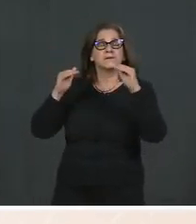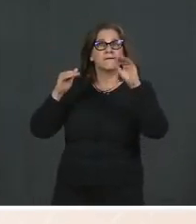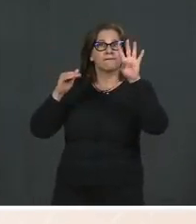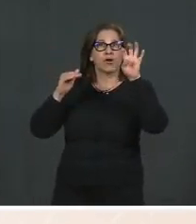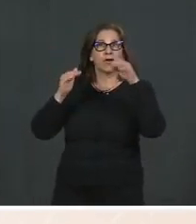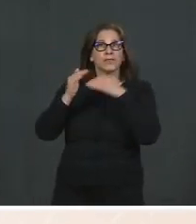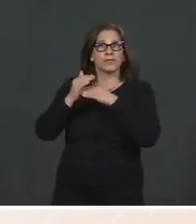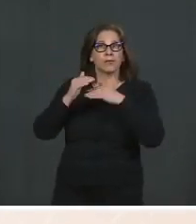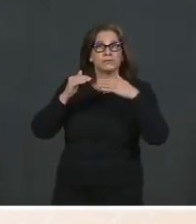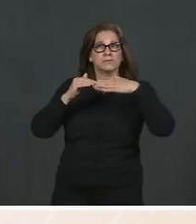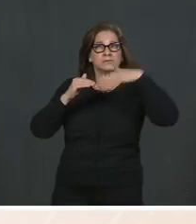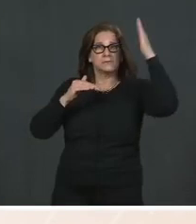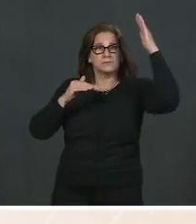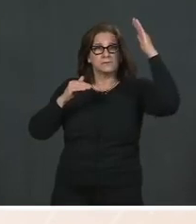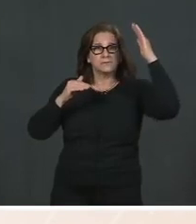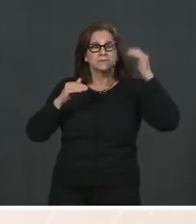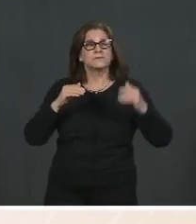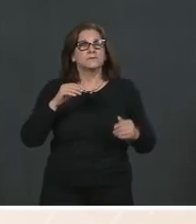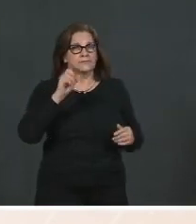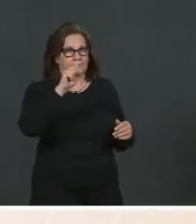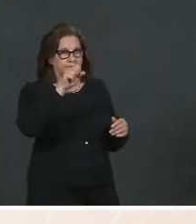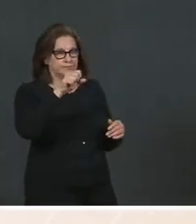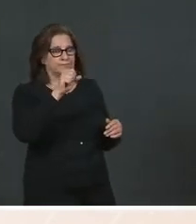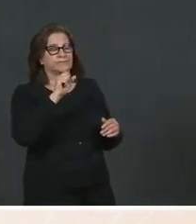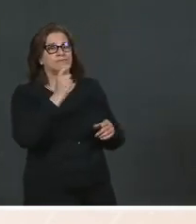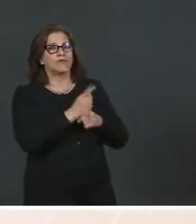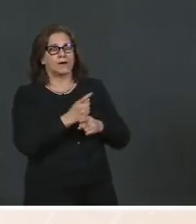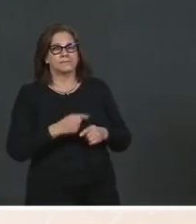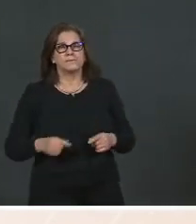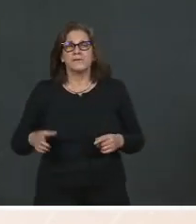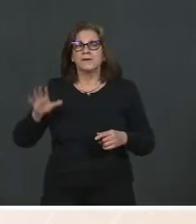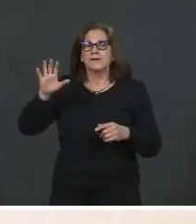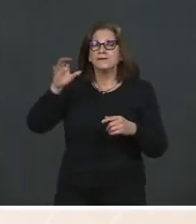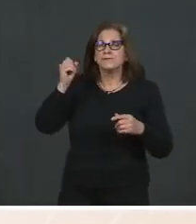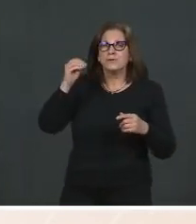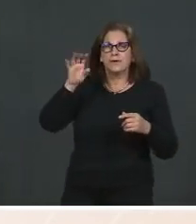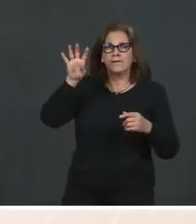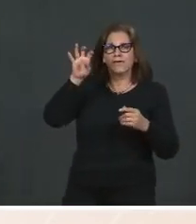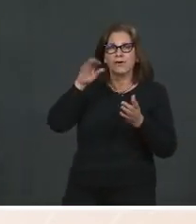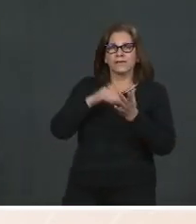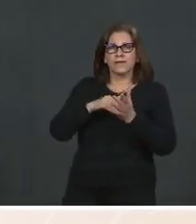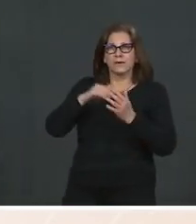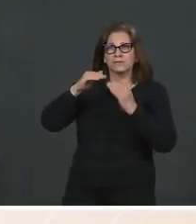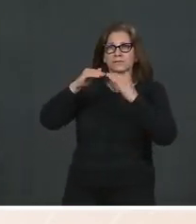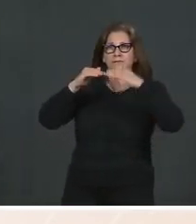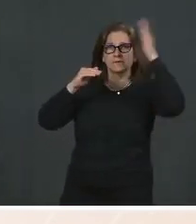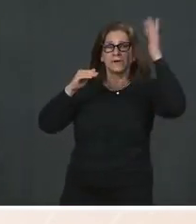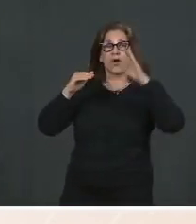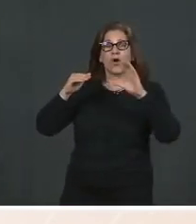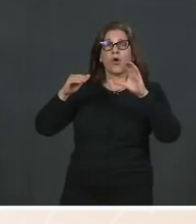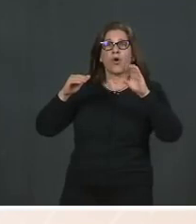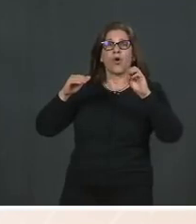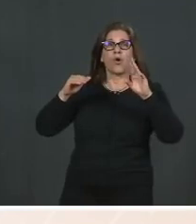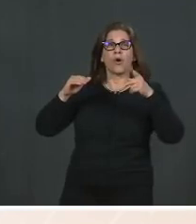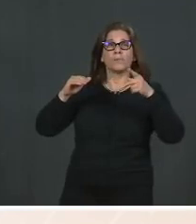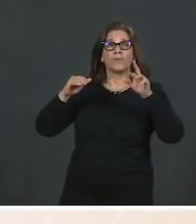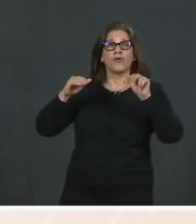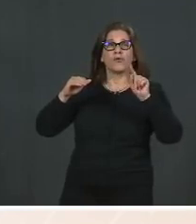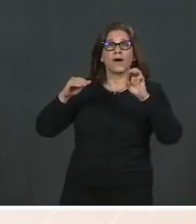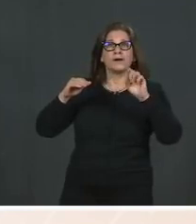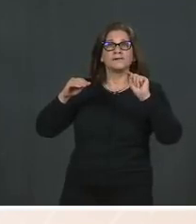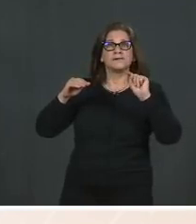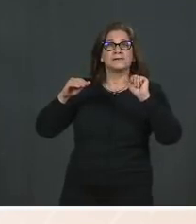to moderates who might be concerned that hiking the corporate tax rate to, say, 28% will be a drag on